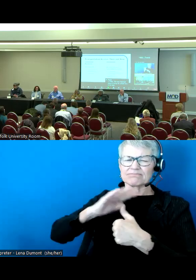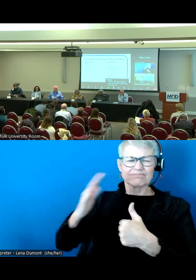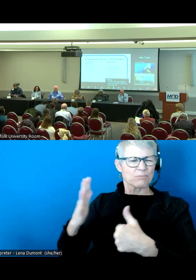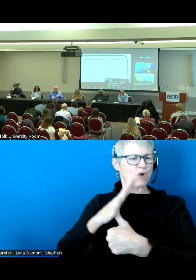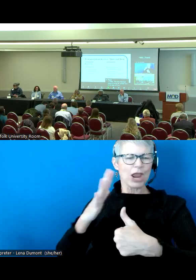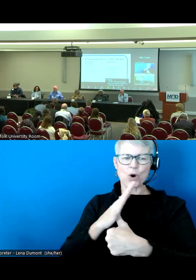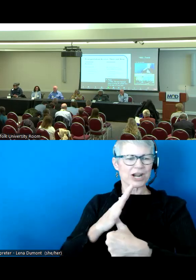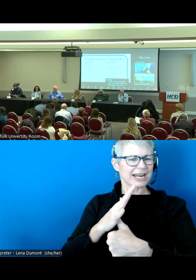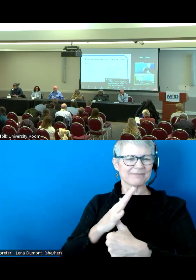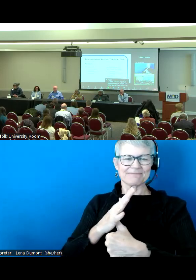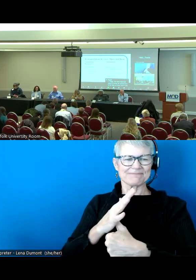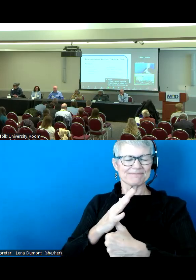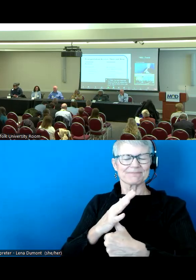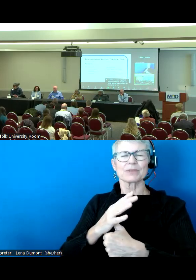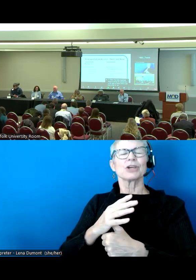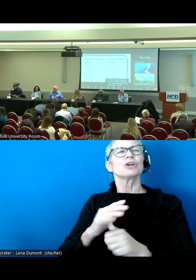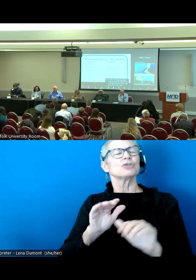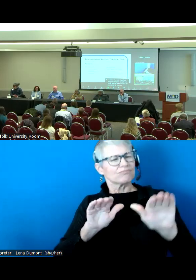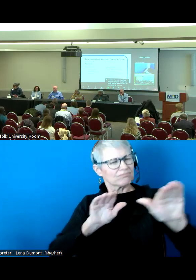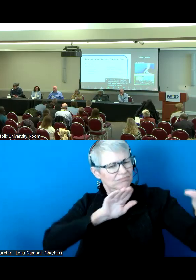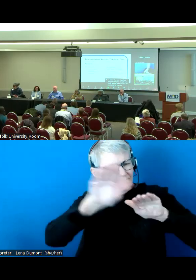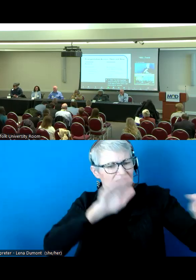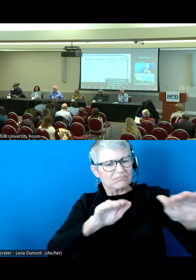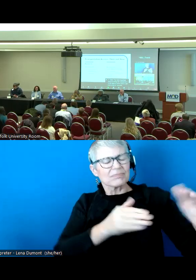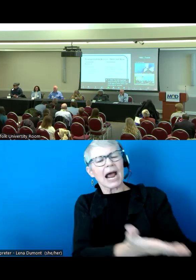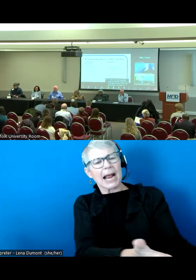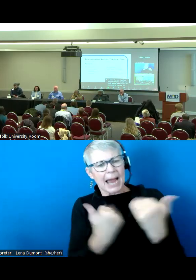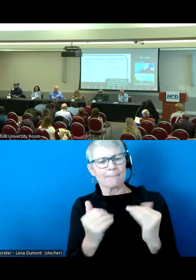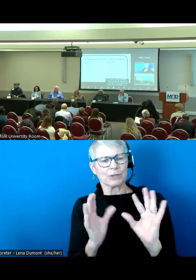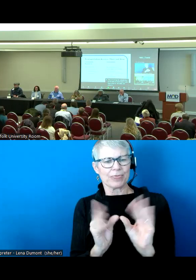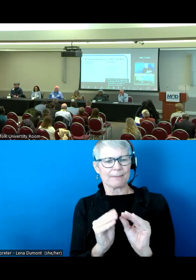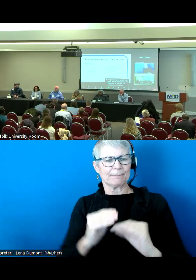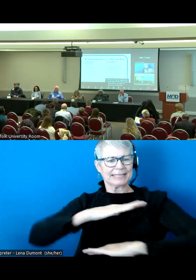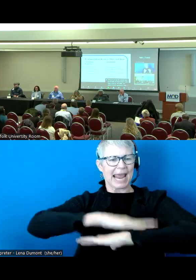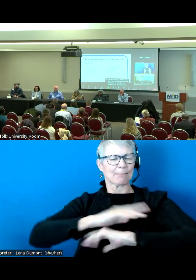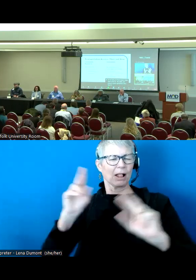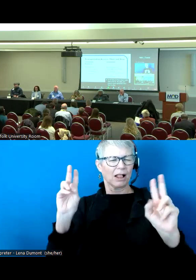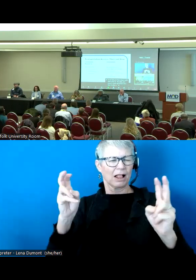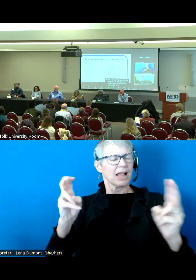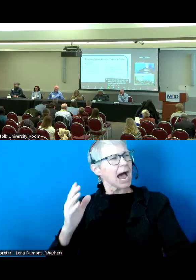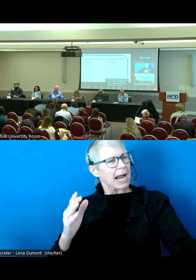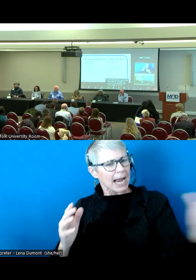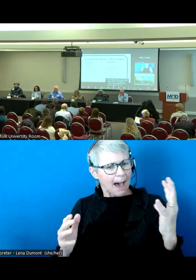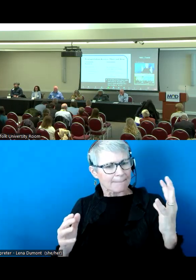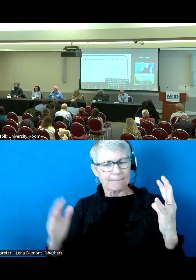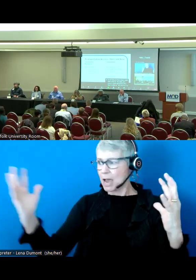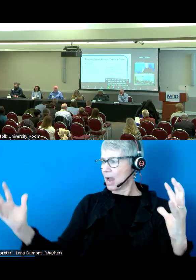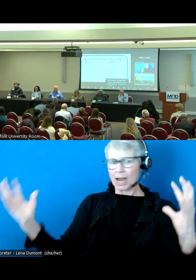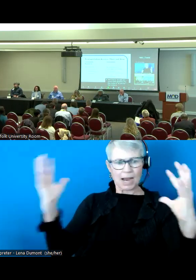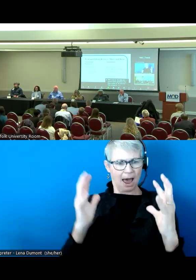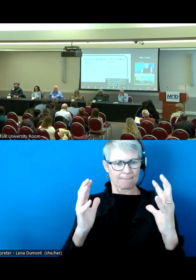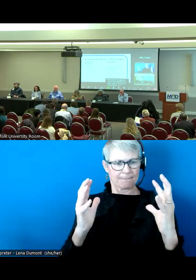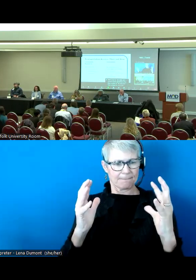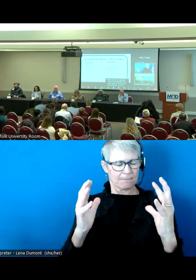to the table, and come to some agreement what they're going to do and how they're going to work with things.